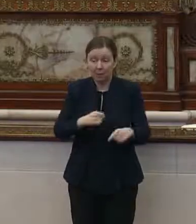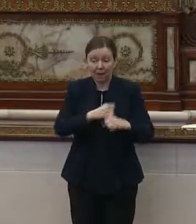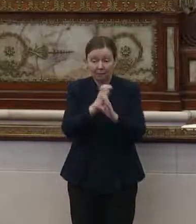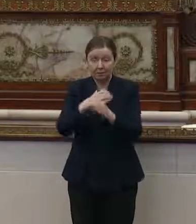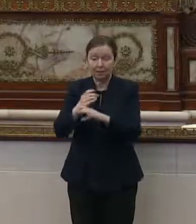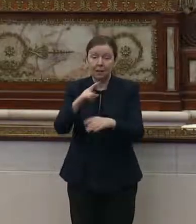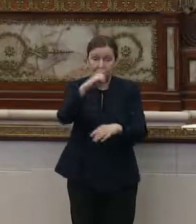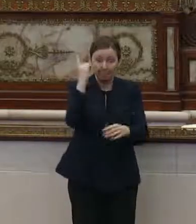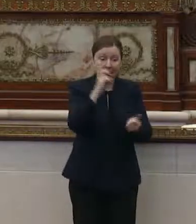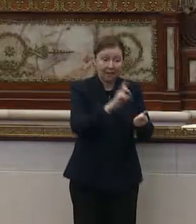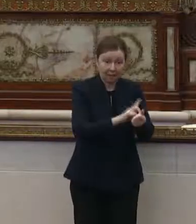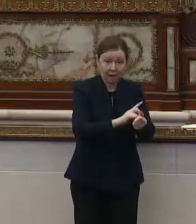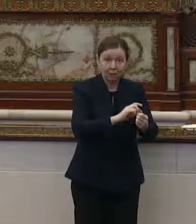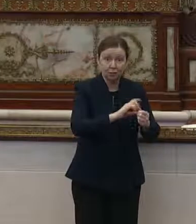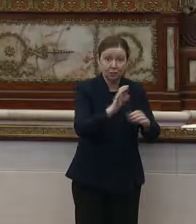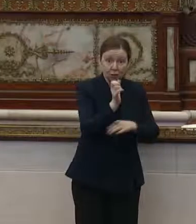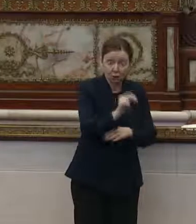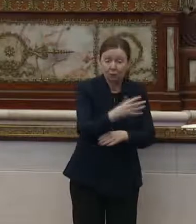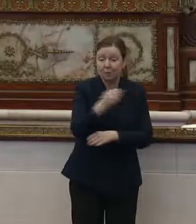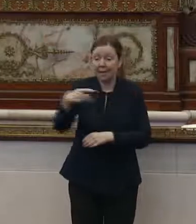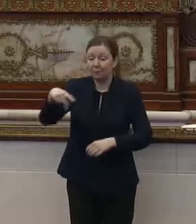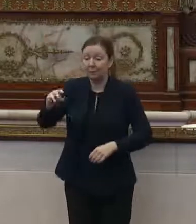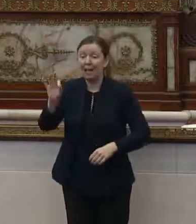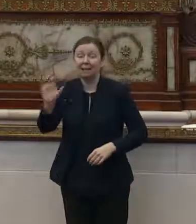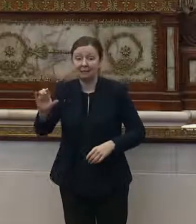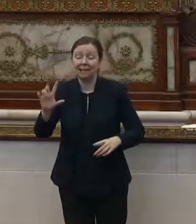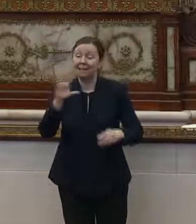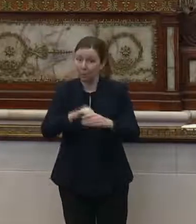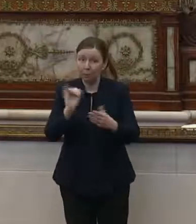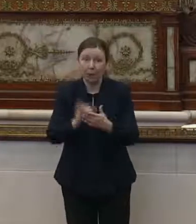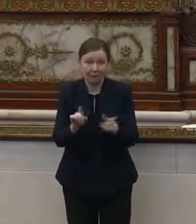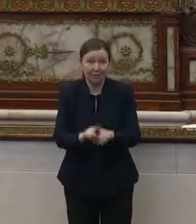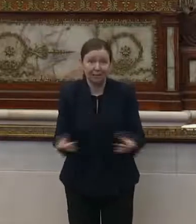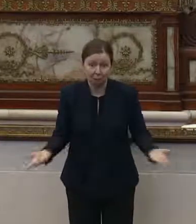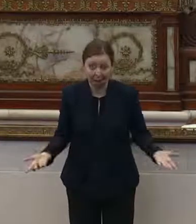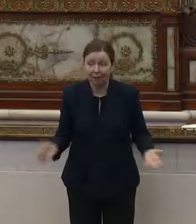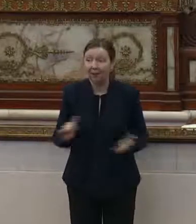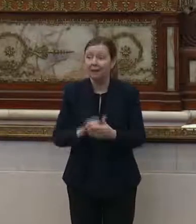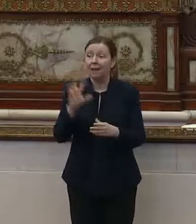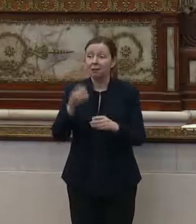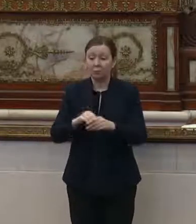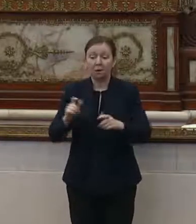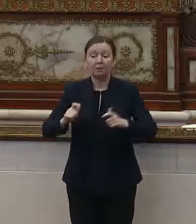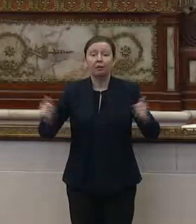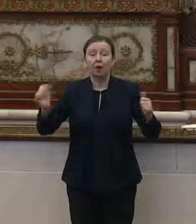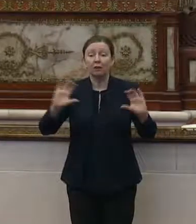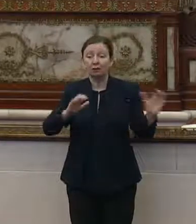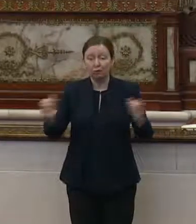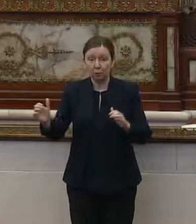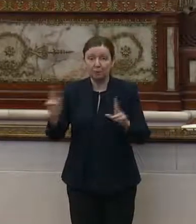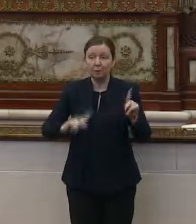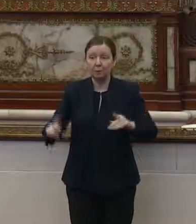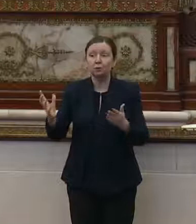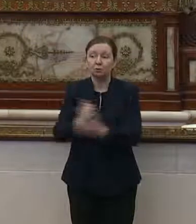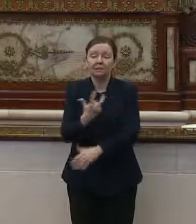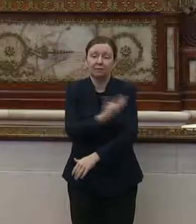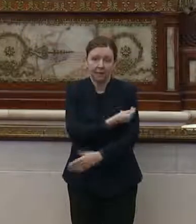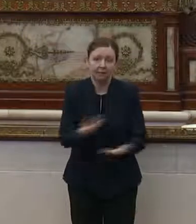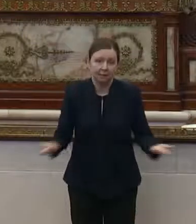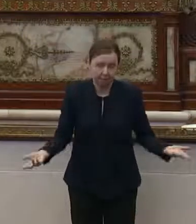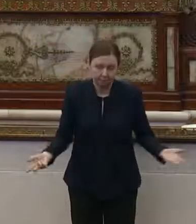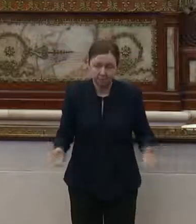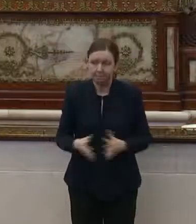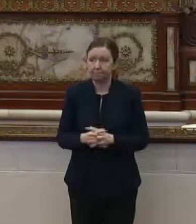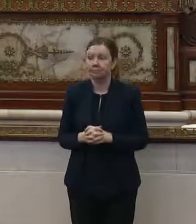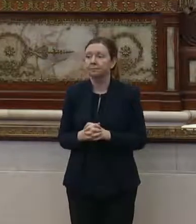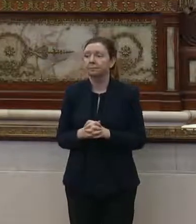Black Doctors COVID Consortium and PFC, that were part of that as well. But that was part of this much larger group of people who received vaccine.